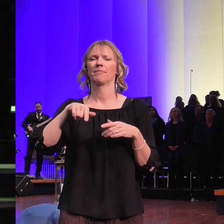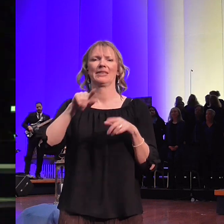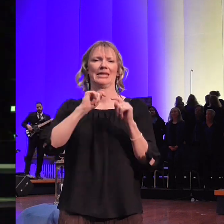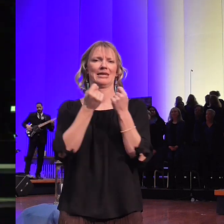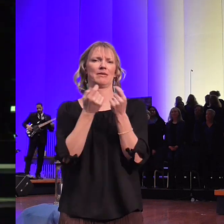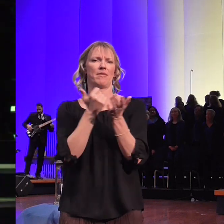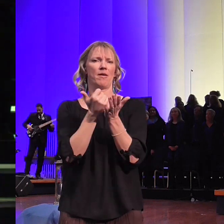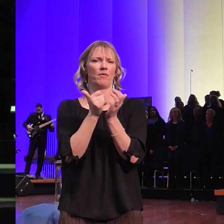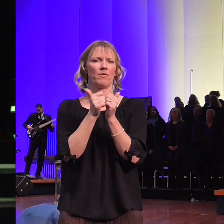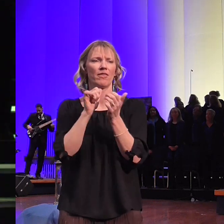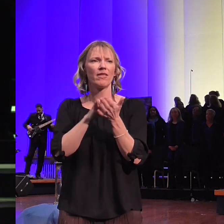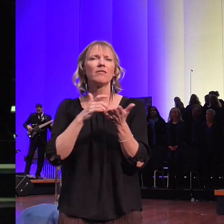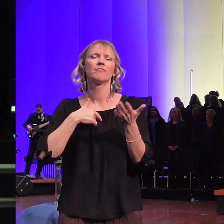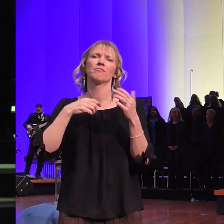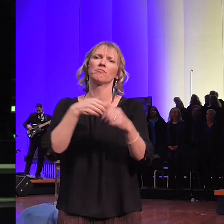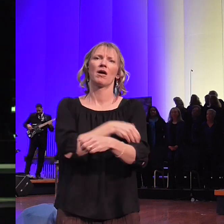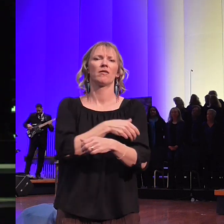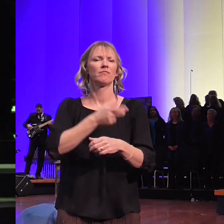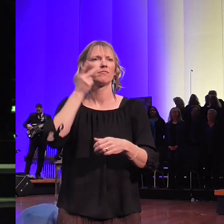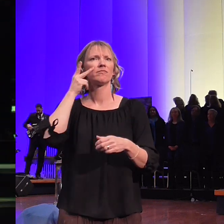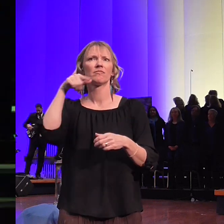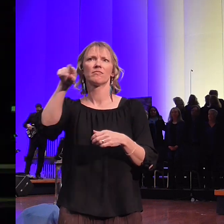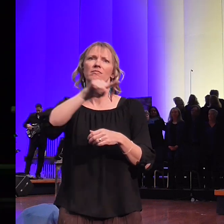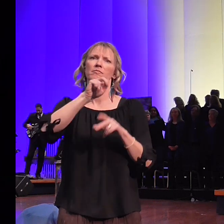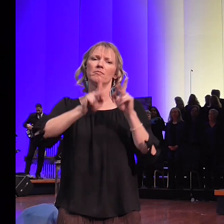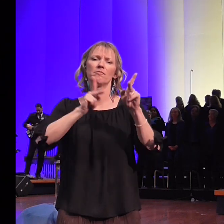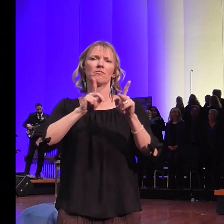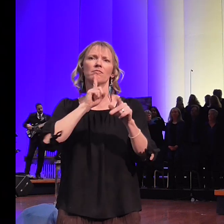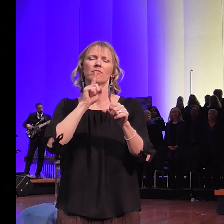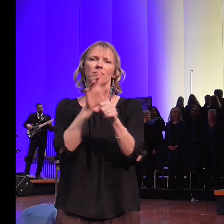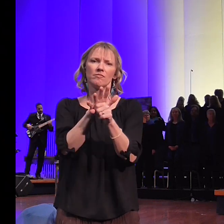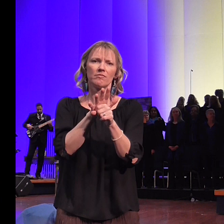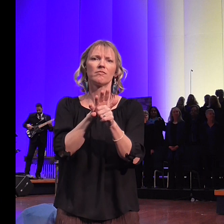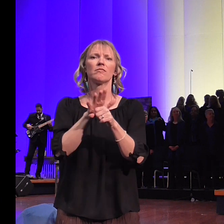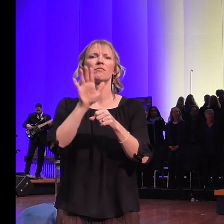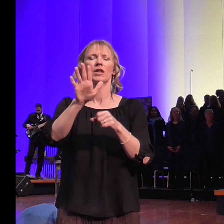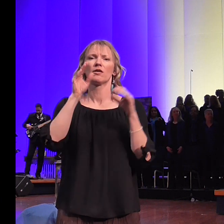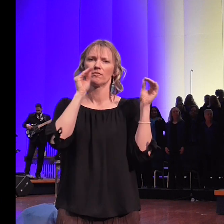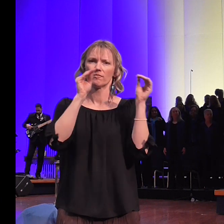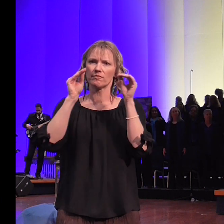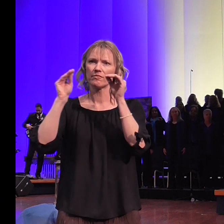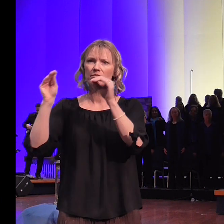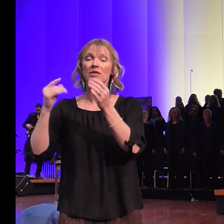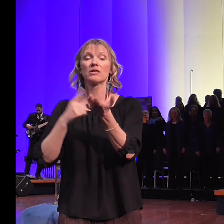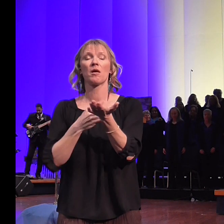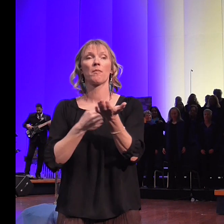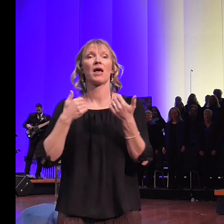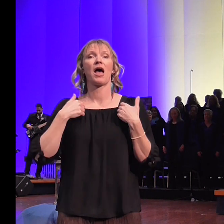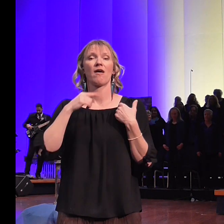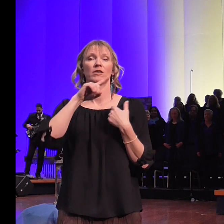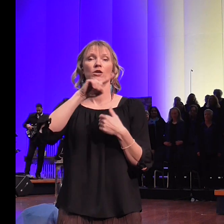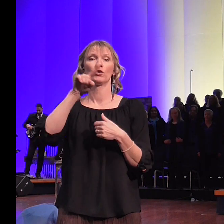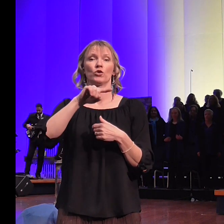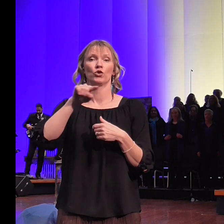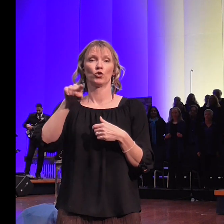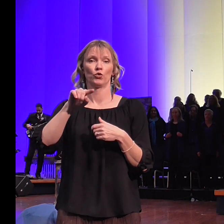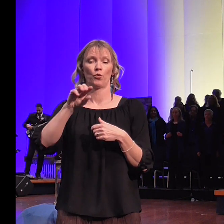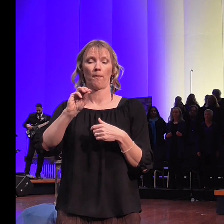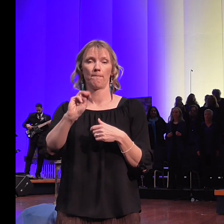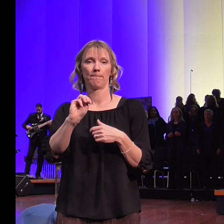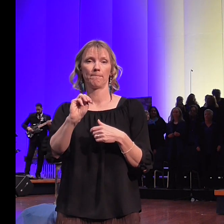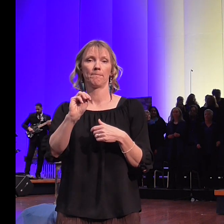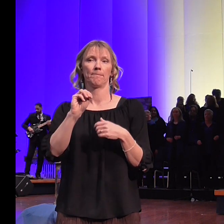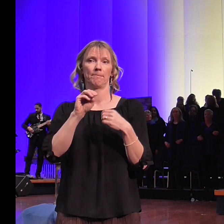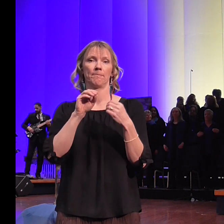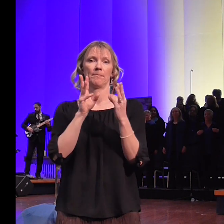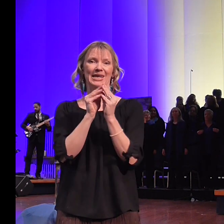so powerful to see how committed these folks are to their teaching. Sometimes we'll have Zoom meetings, and because of Elon